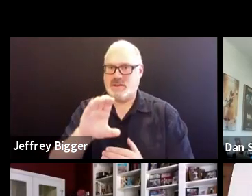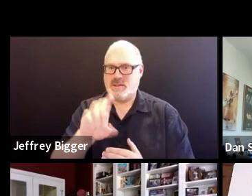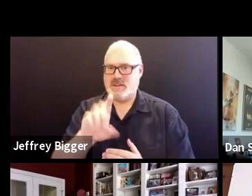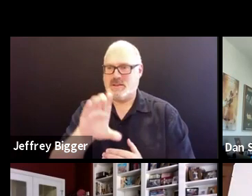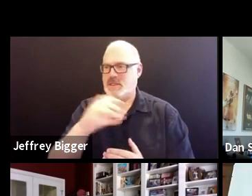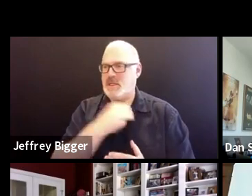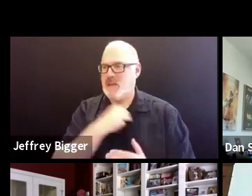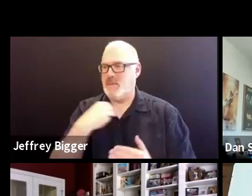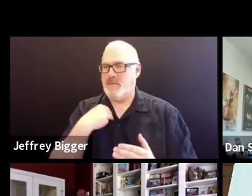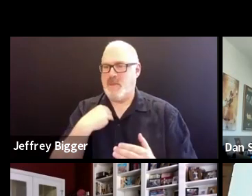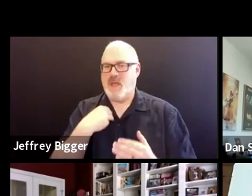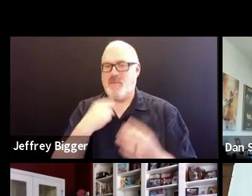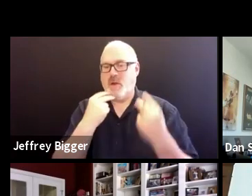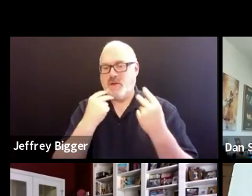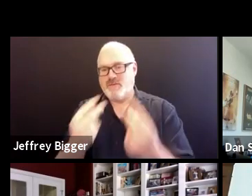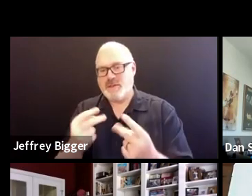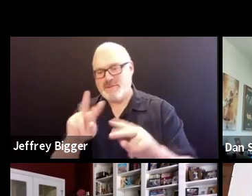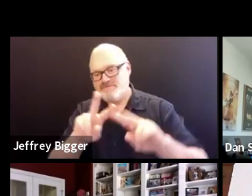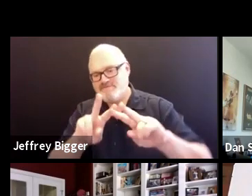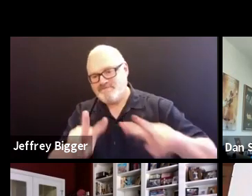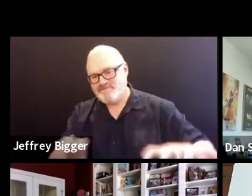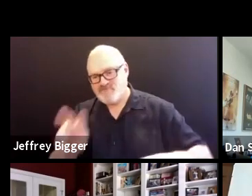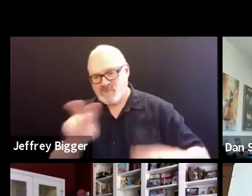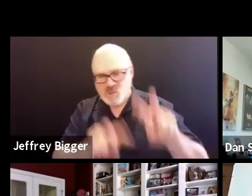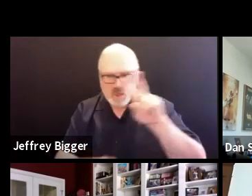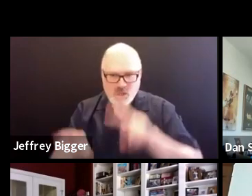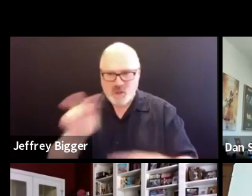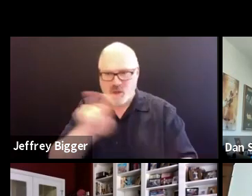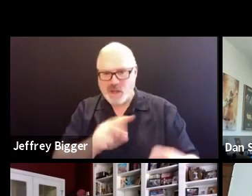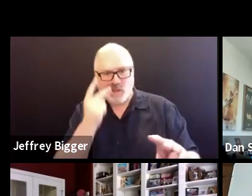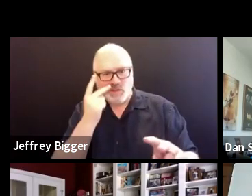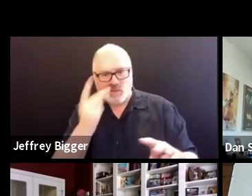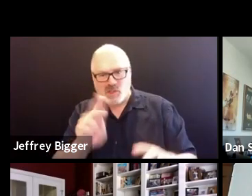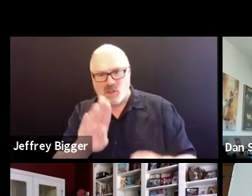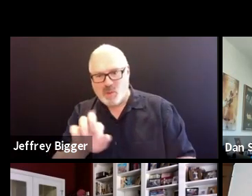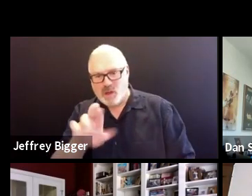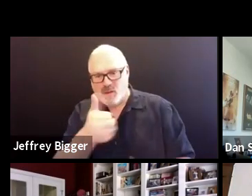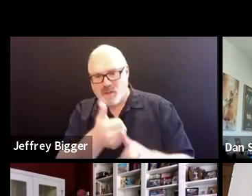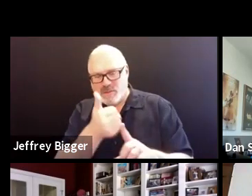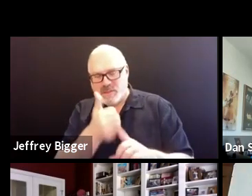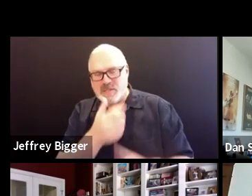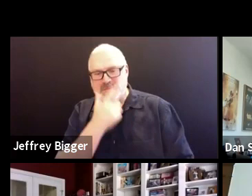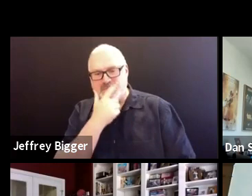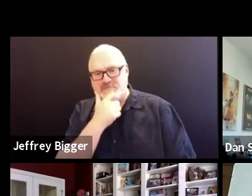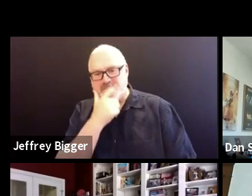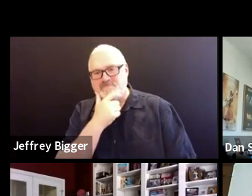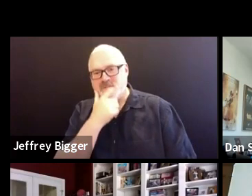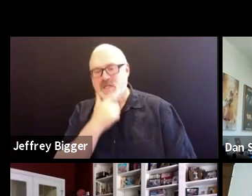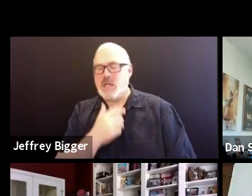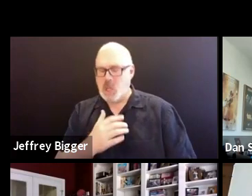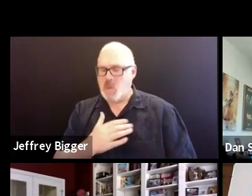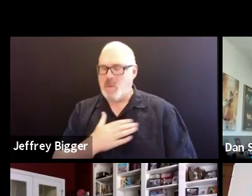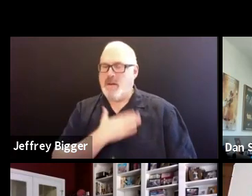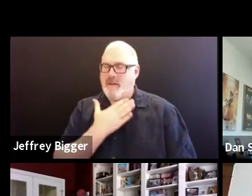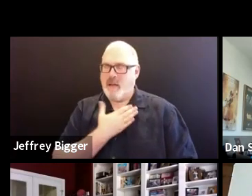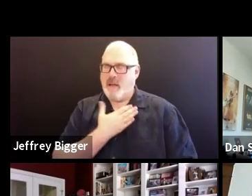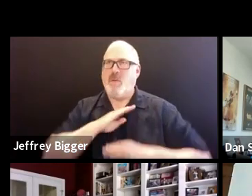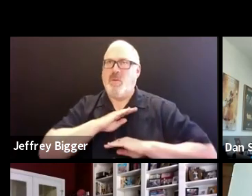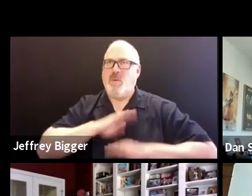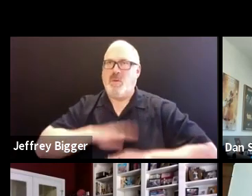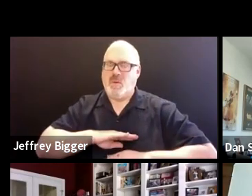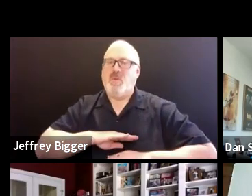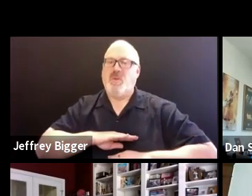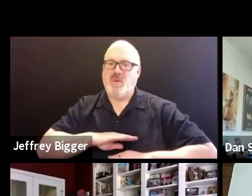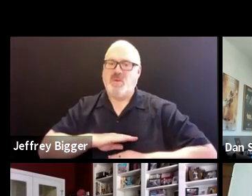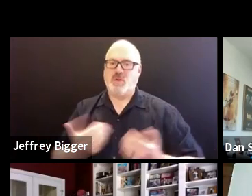members came and visited our campus. We took them over and let them actually see the boiler. And so we are very pleased and relieved